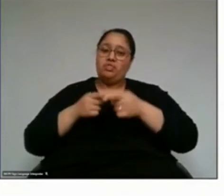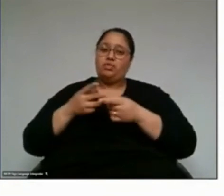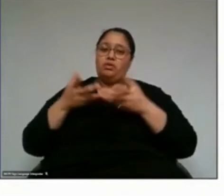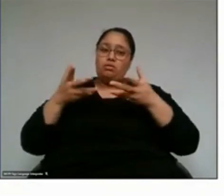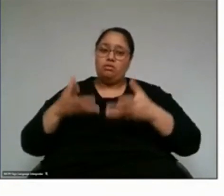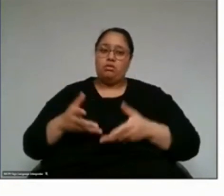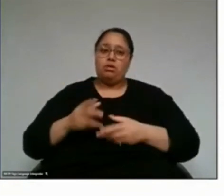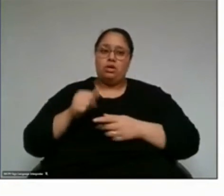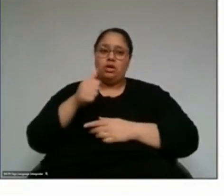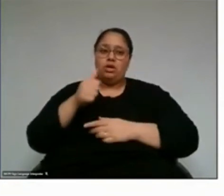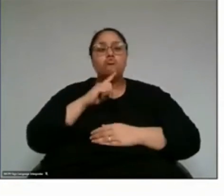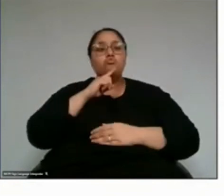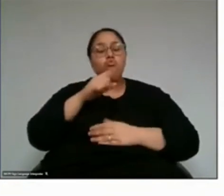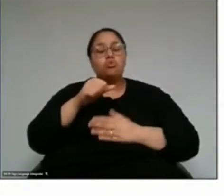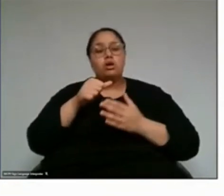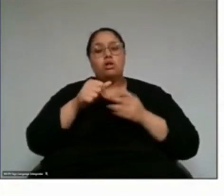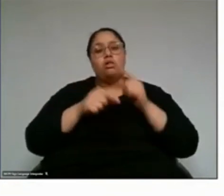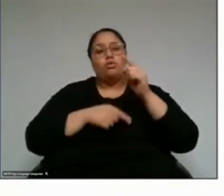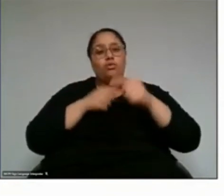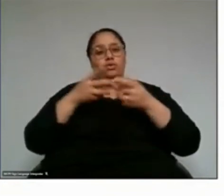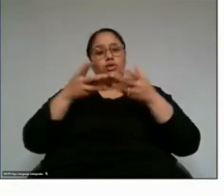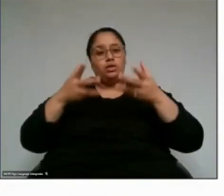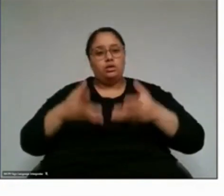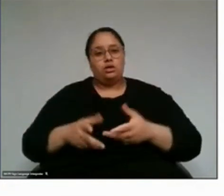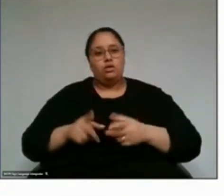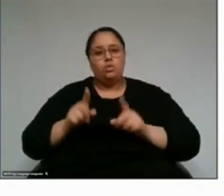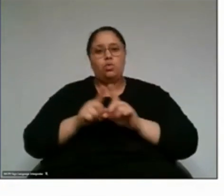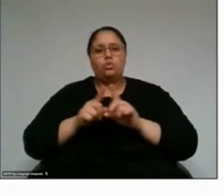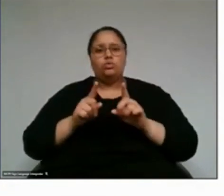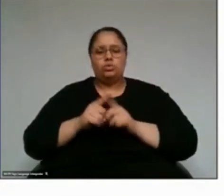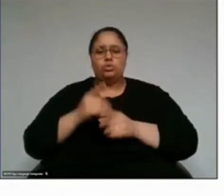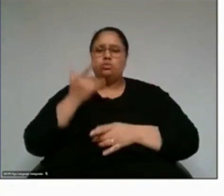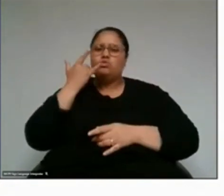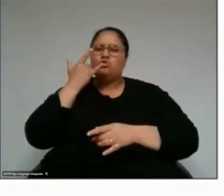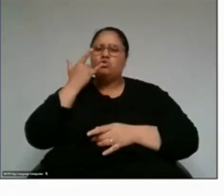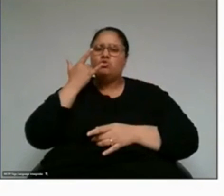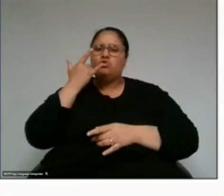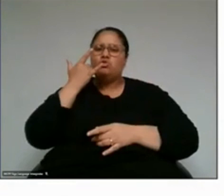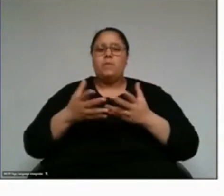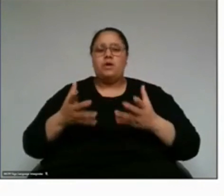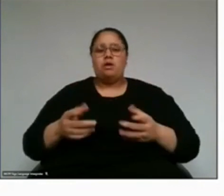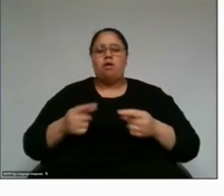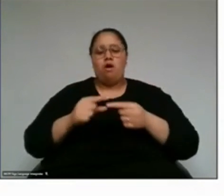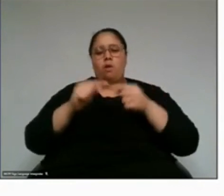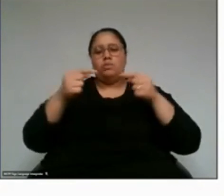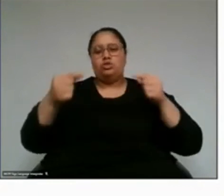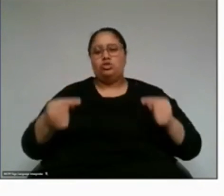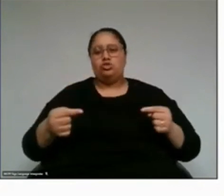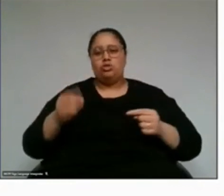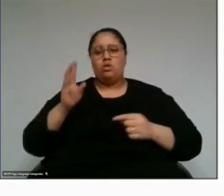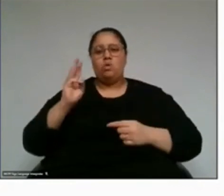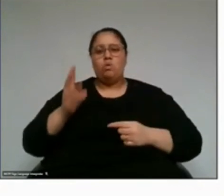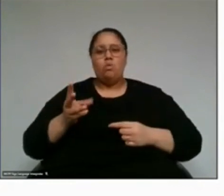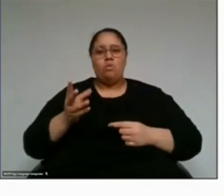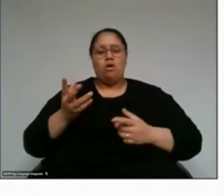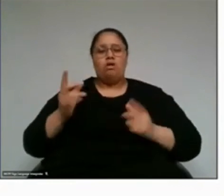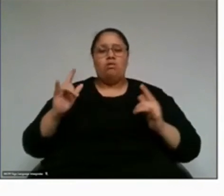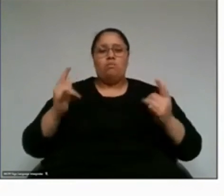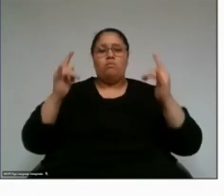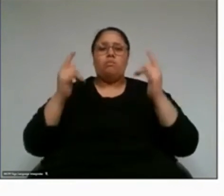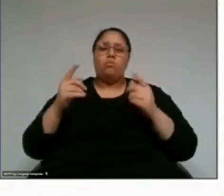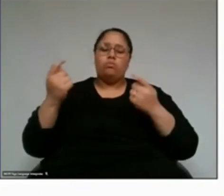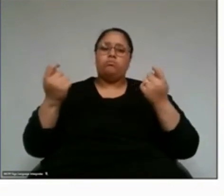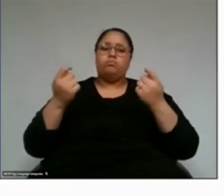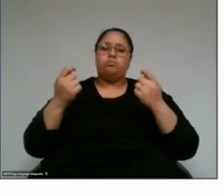Deputy Speaker, the real insult here, and it is disgraceful that members of the opposition would be partying up a